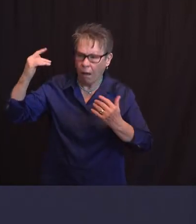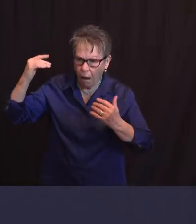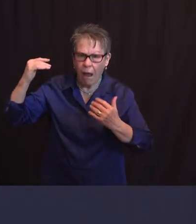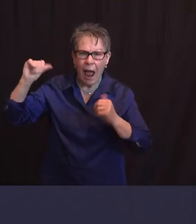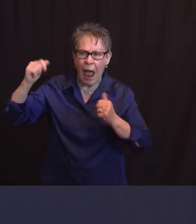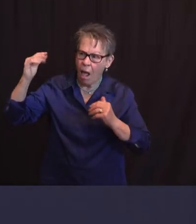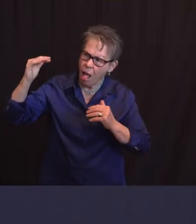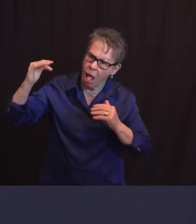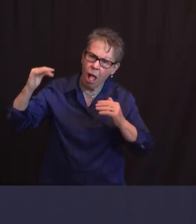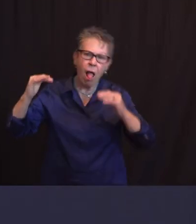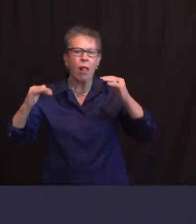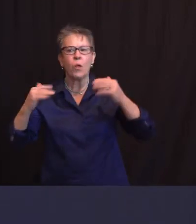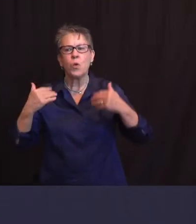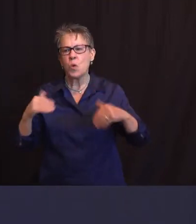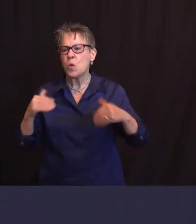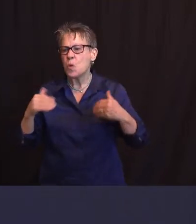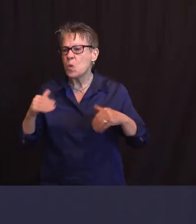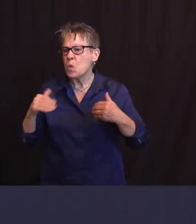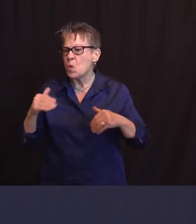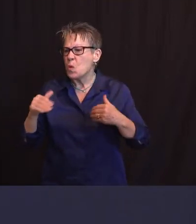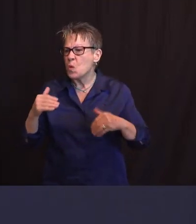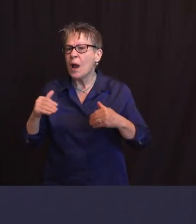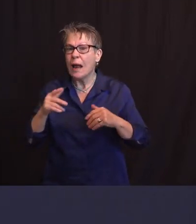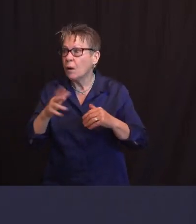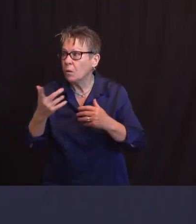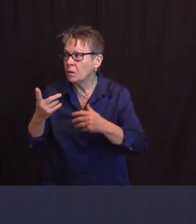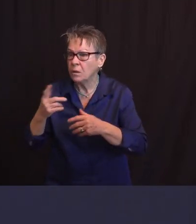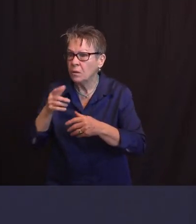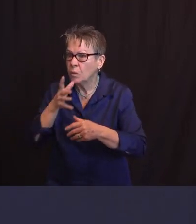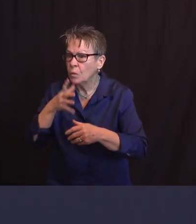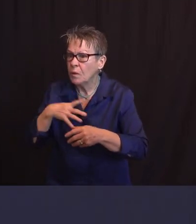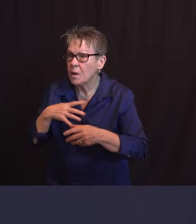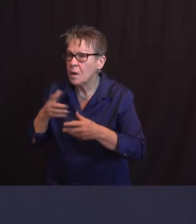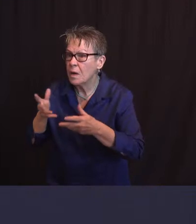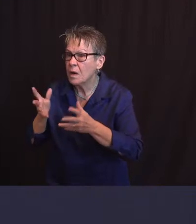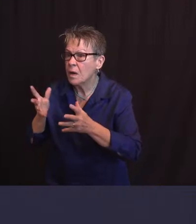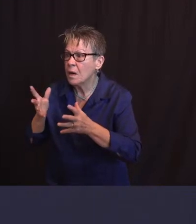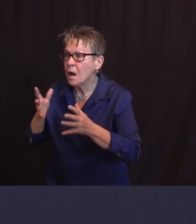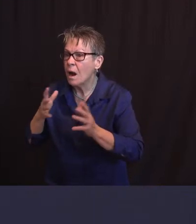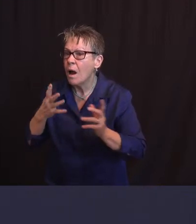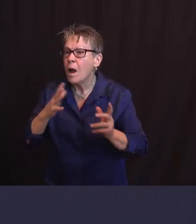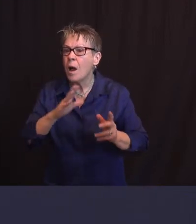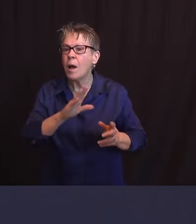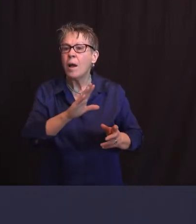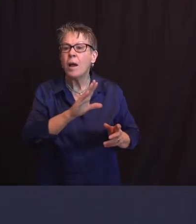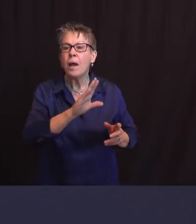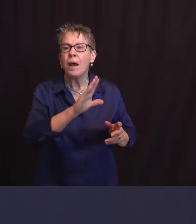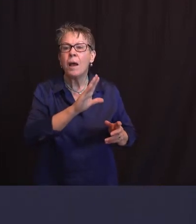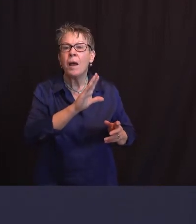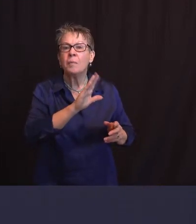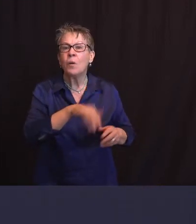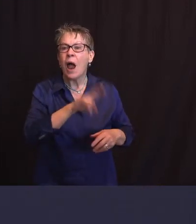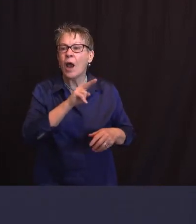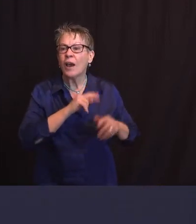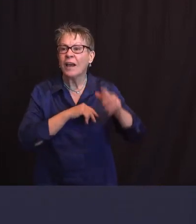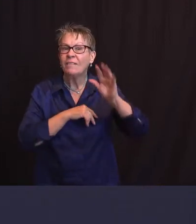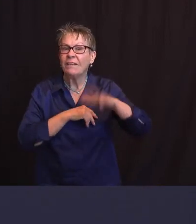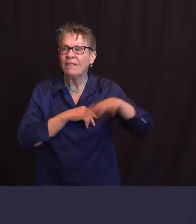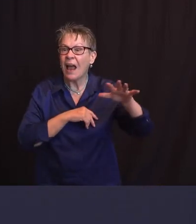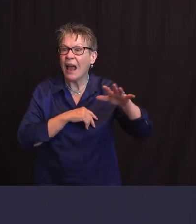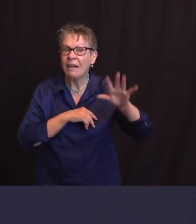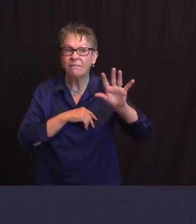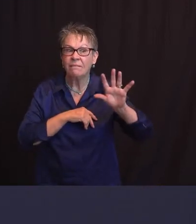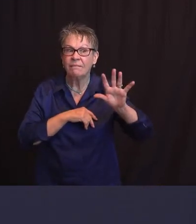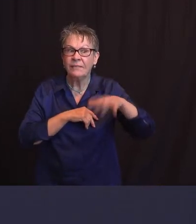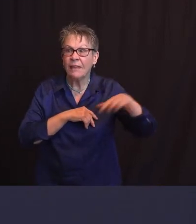time I ask for it, it goes the wrong direction. BYU is now winning with 4:20 to go, 55-54. So I hope we don't see a